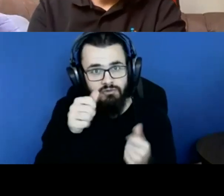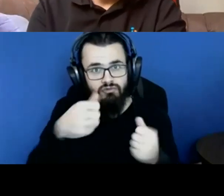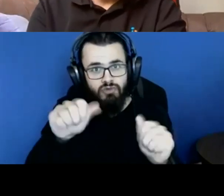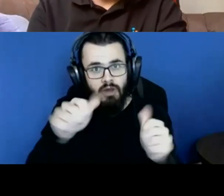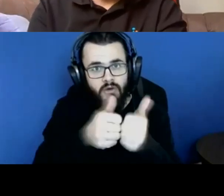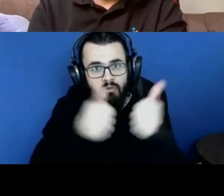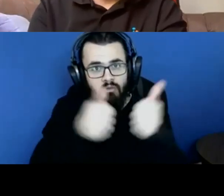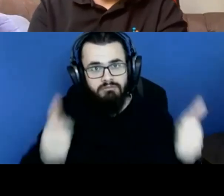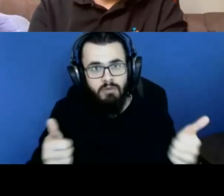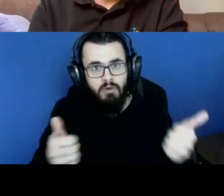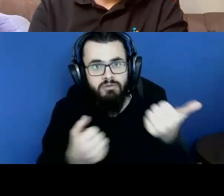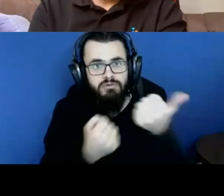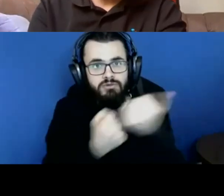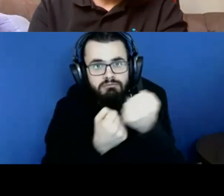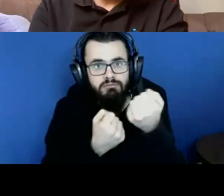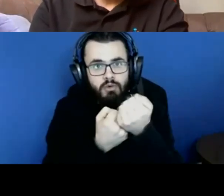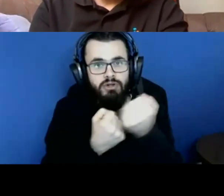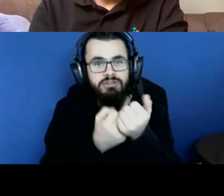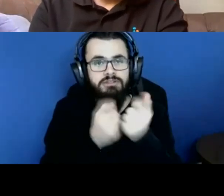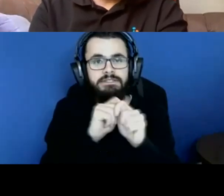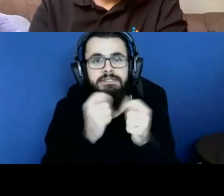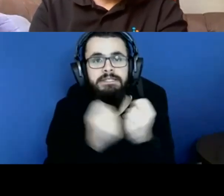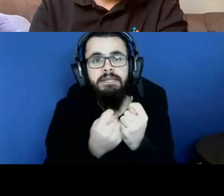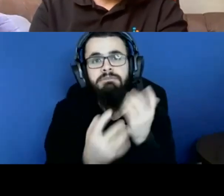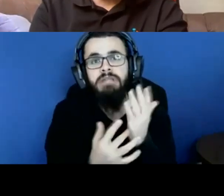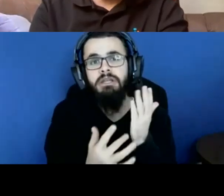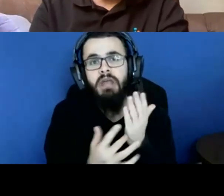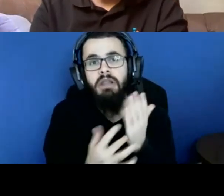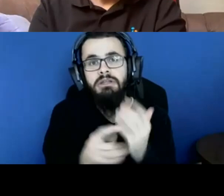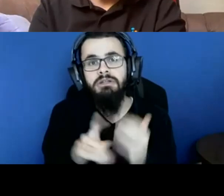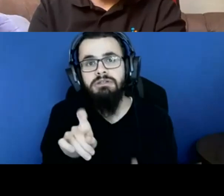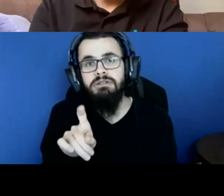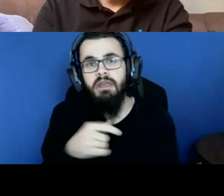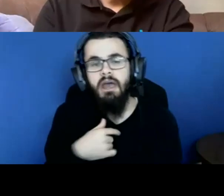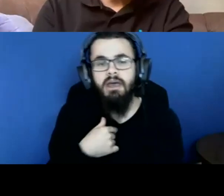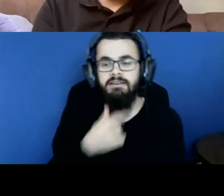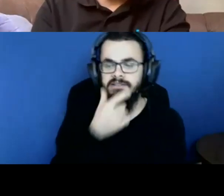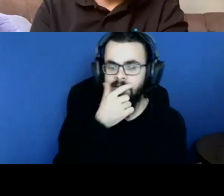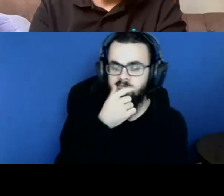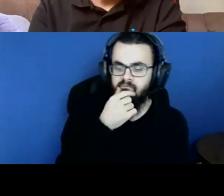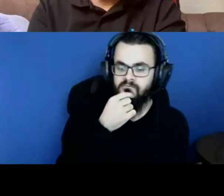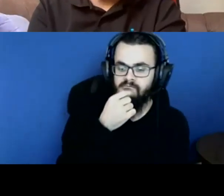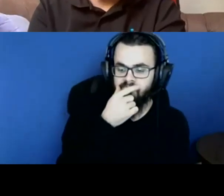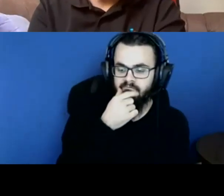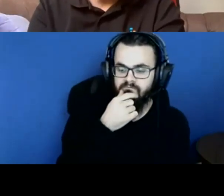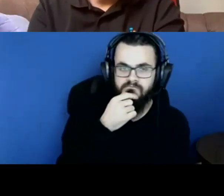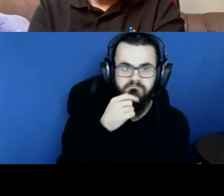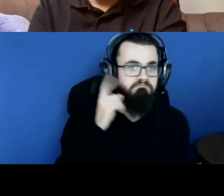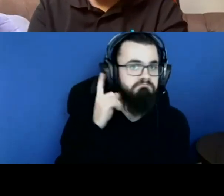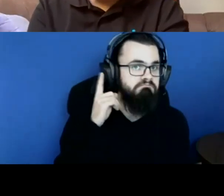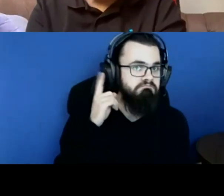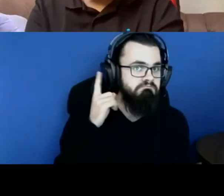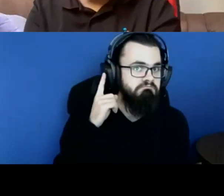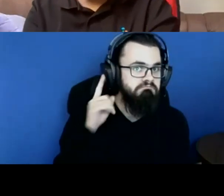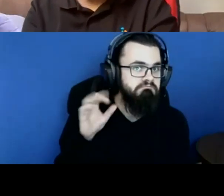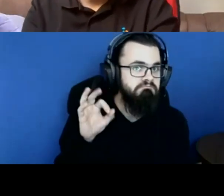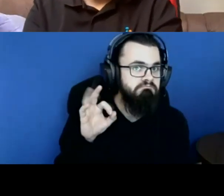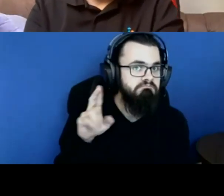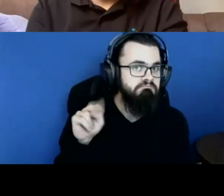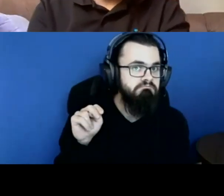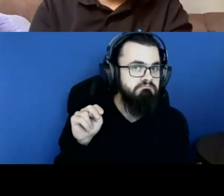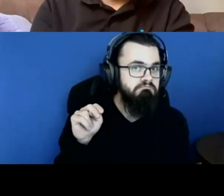technology? And I was like, okay, it sounds fun. I think I'll try it. So they came